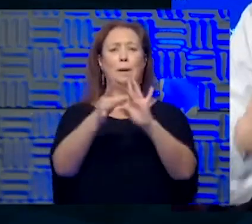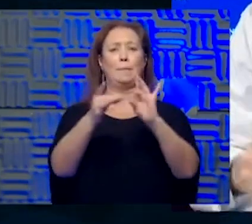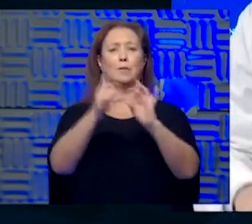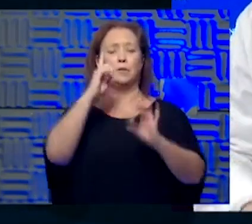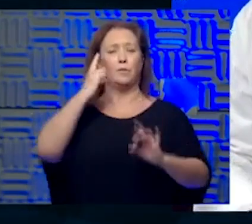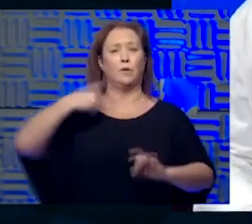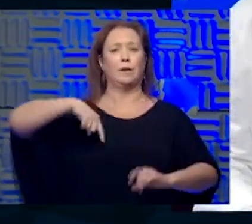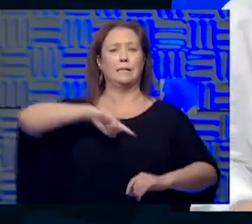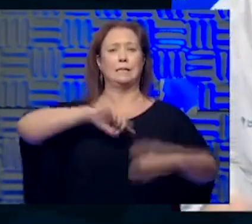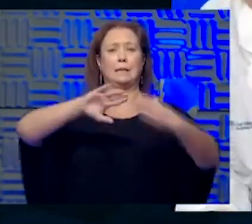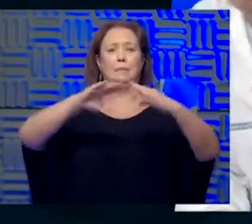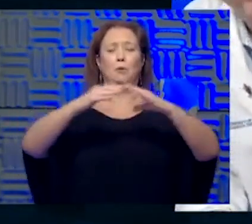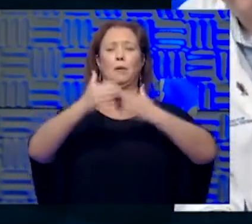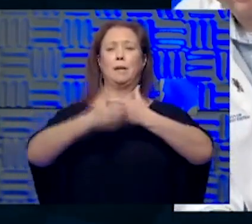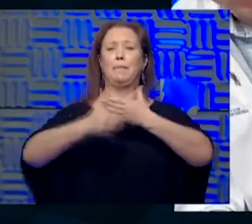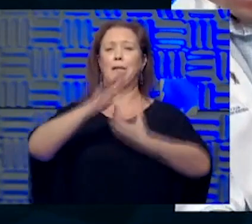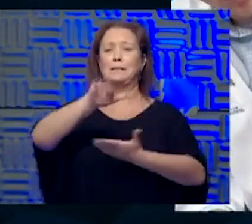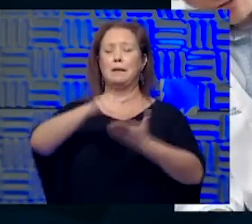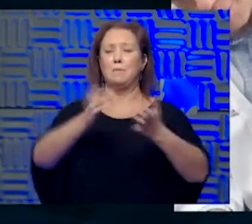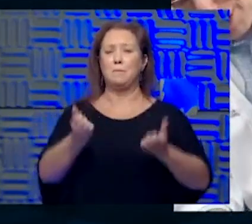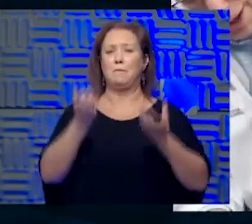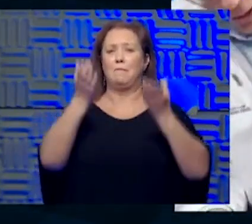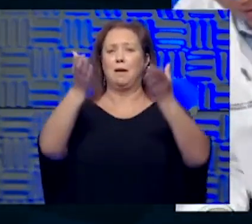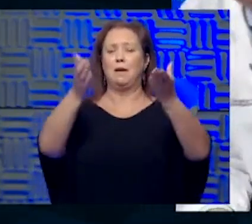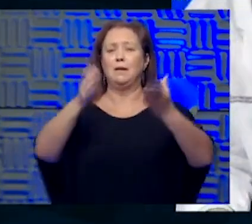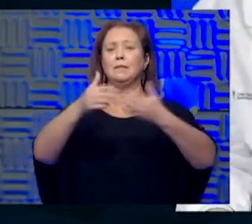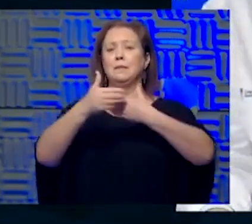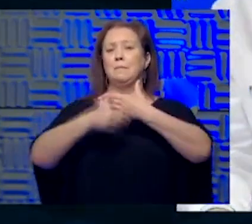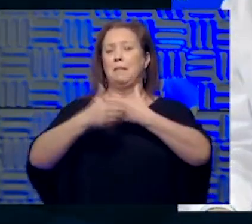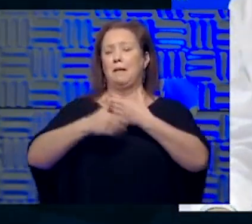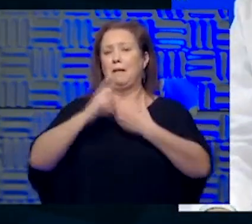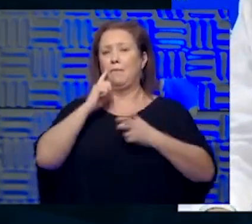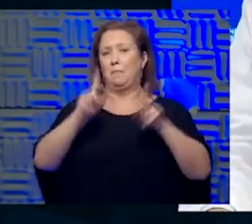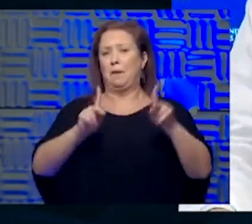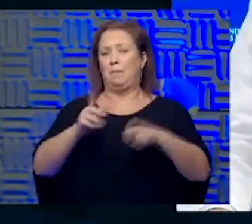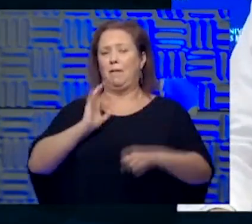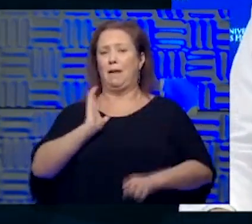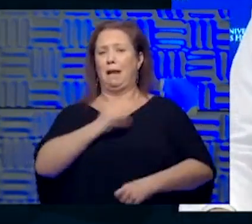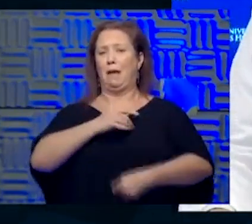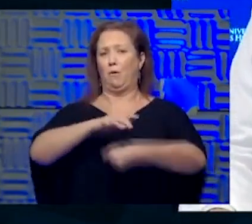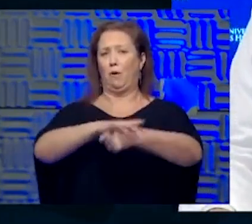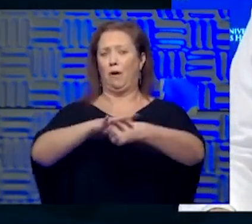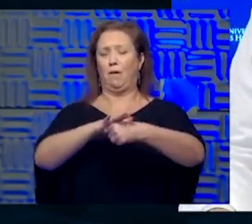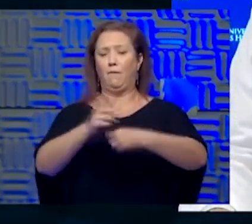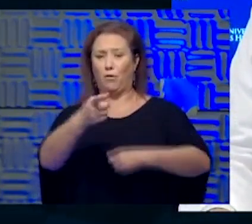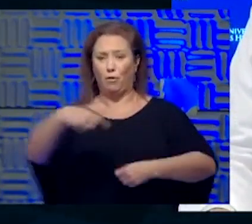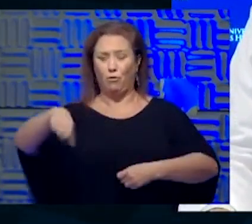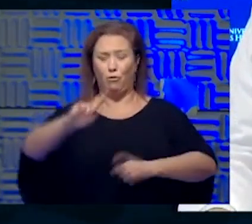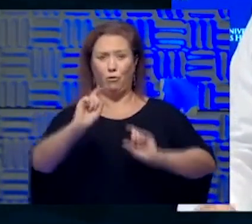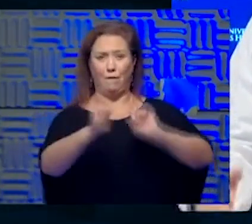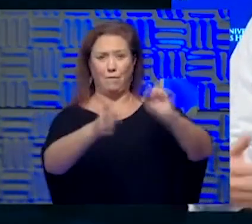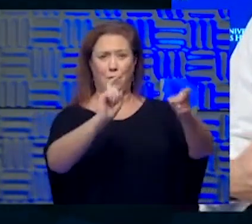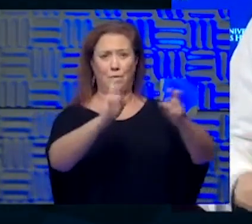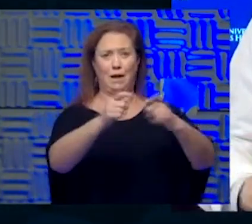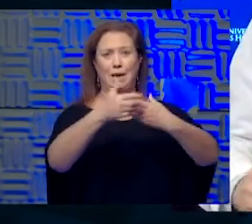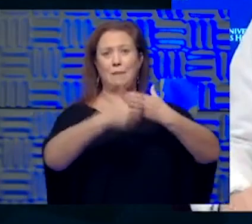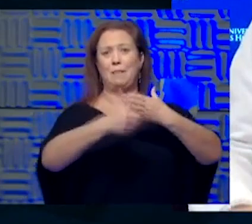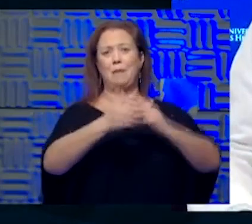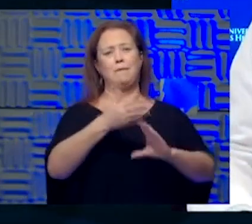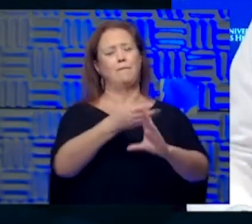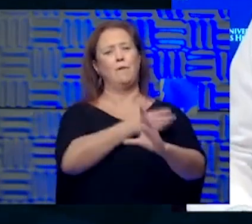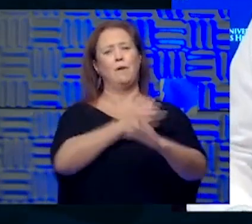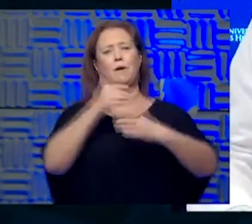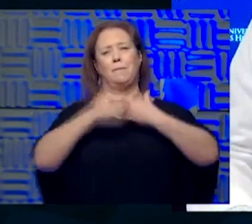the Community Blood Center is a primary supplier of blood products to our area. And for those of you who have done it, have given blood before, they do just